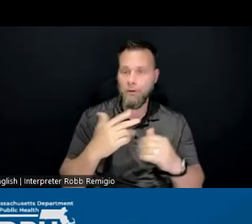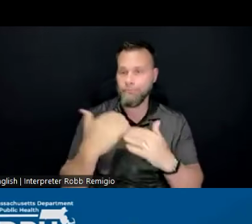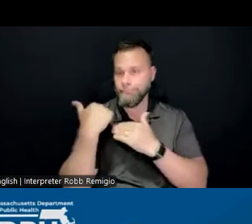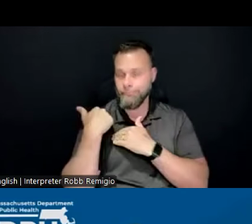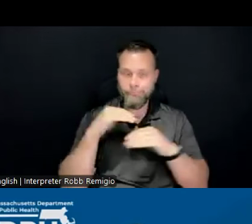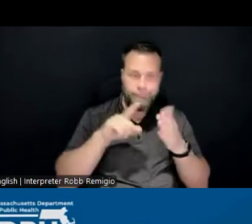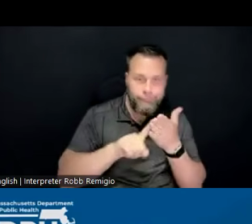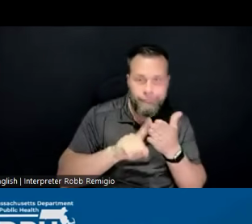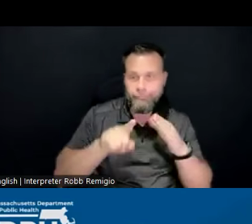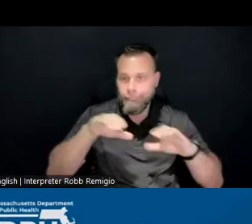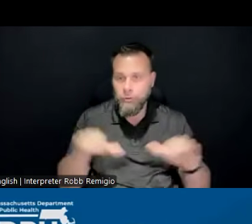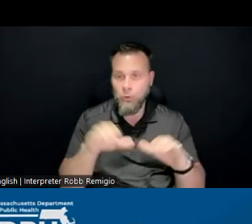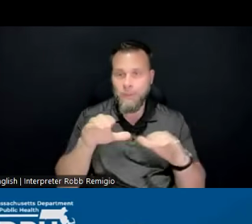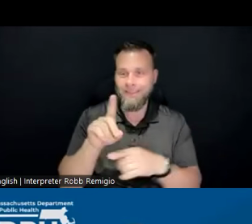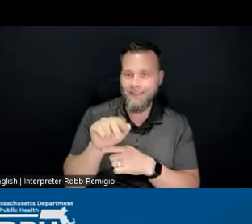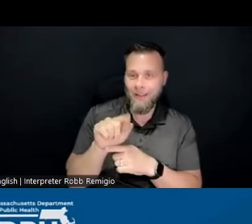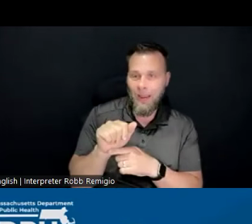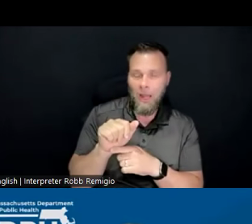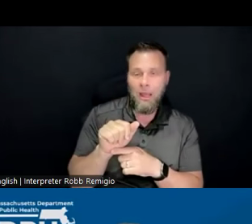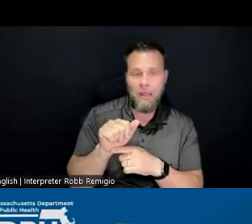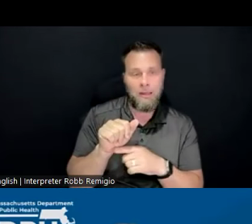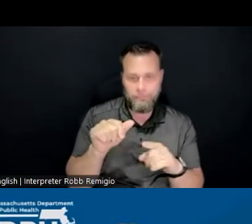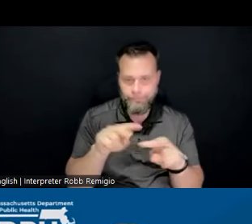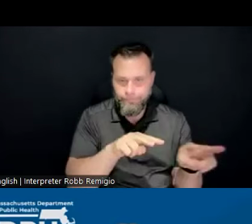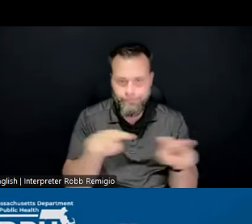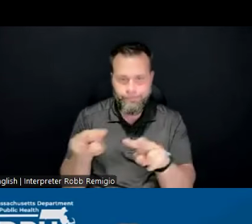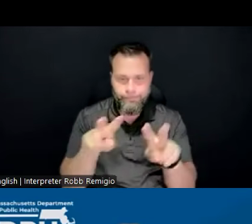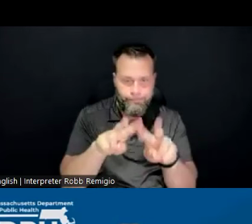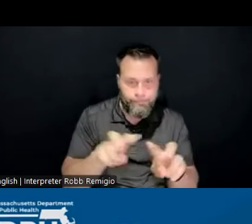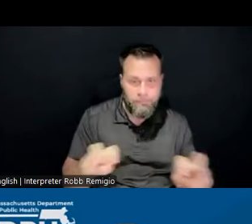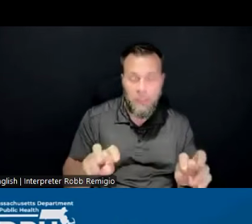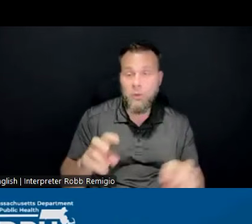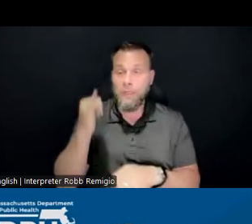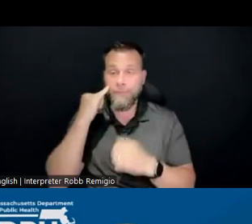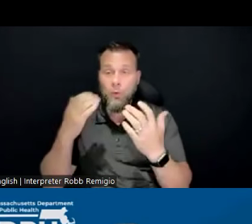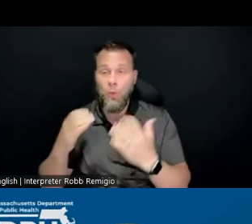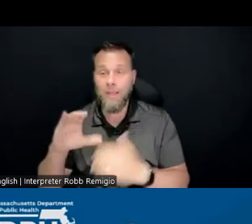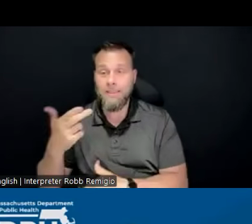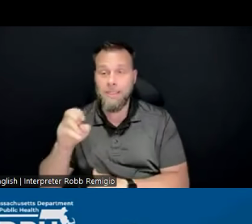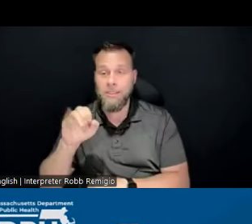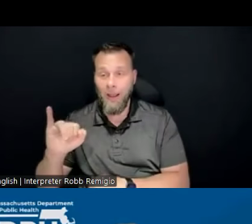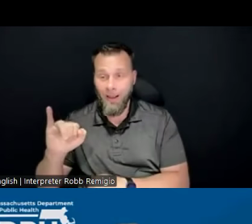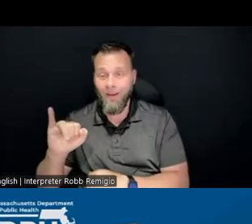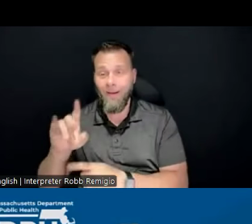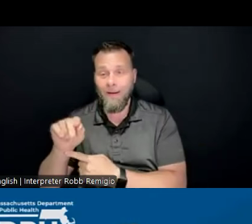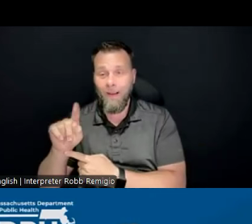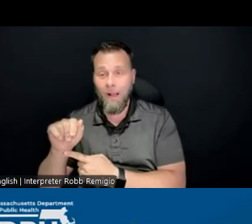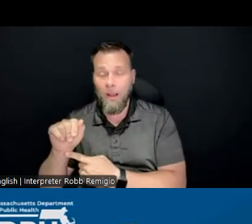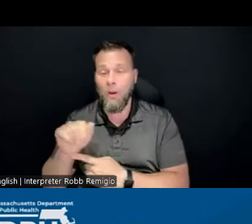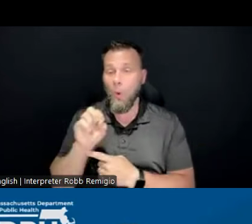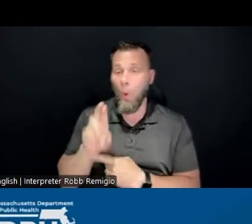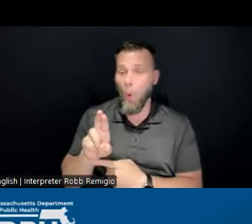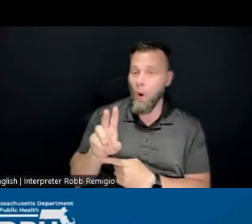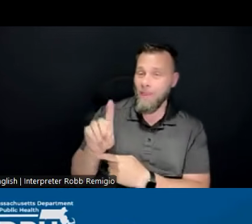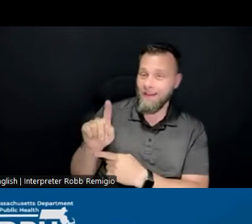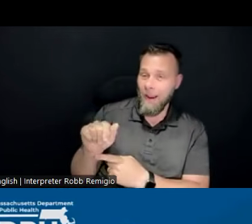in terms of actually, if you want to get CHEI data or talk about how you can use the data